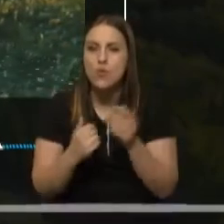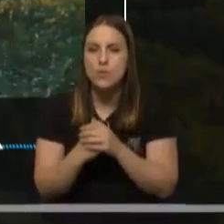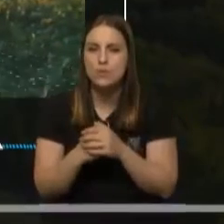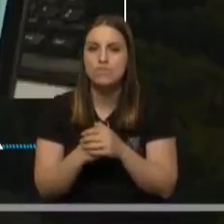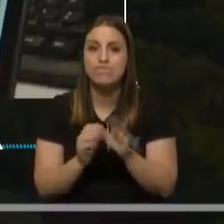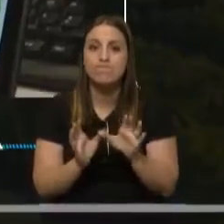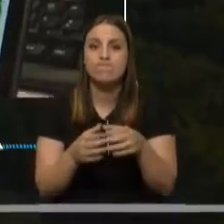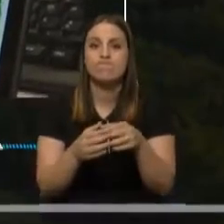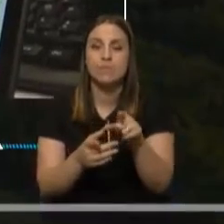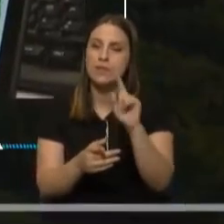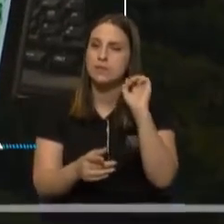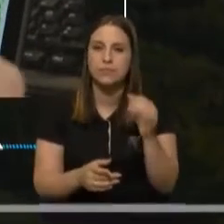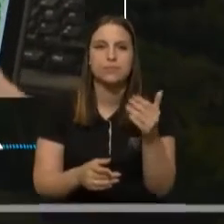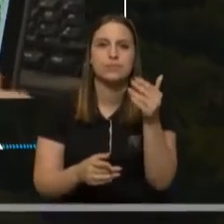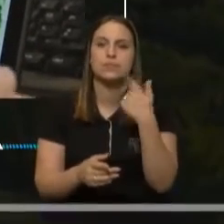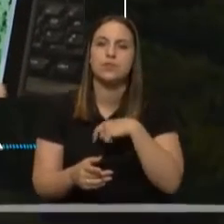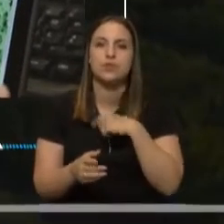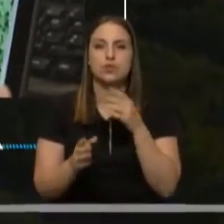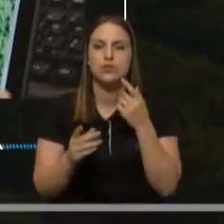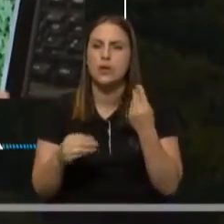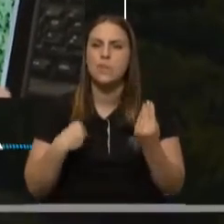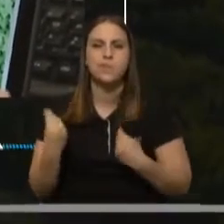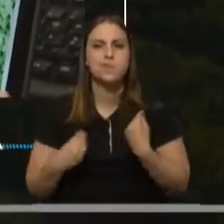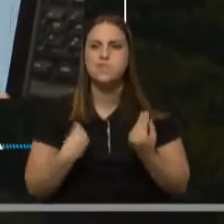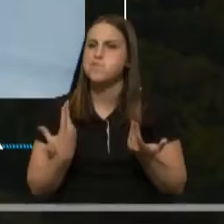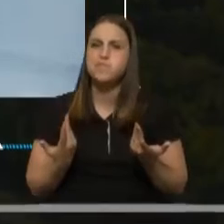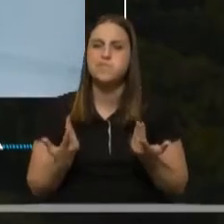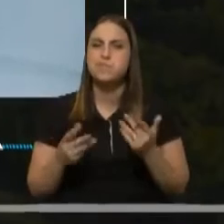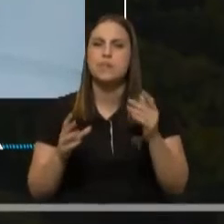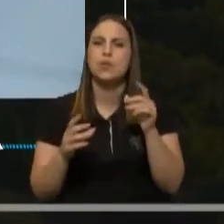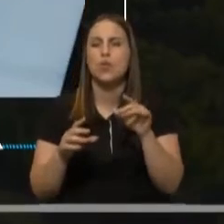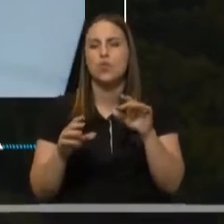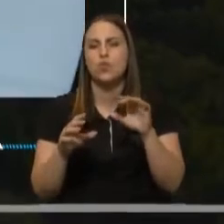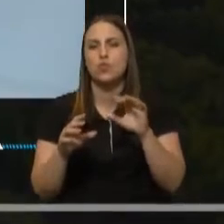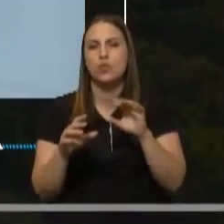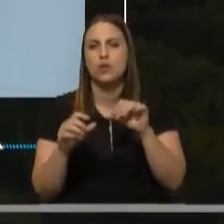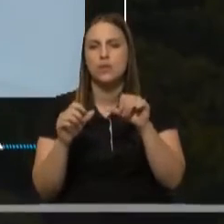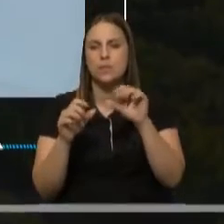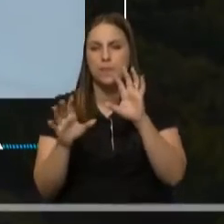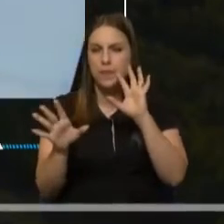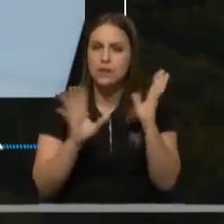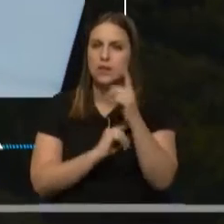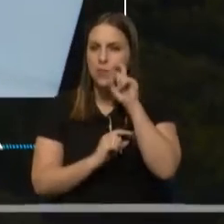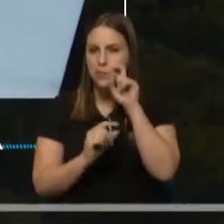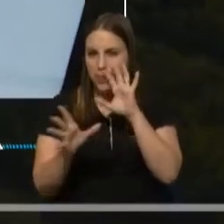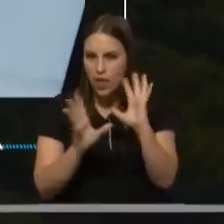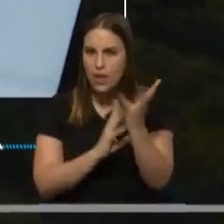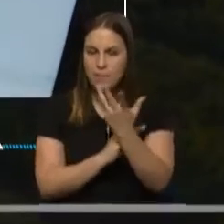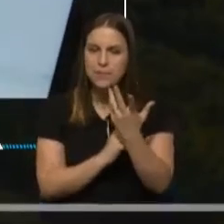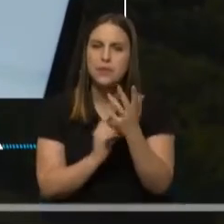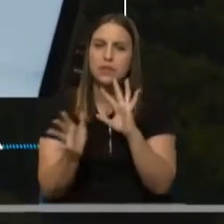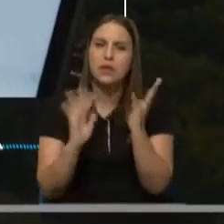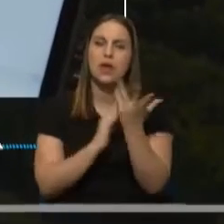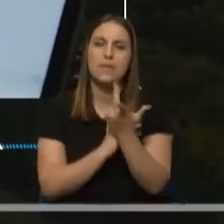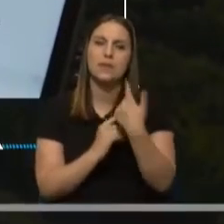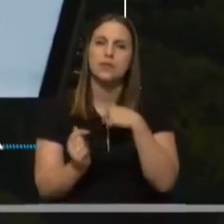is the key. We need to have a very cooperative ecosystem. We are anticipating some